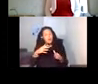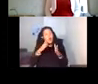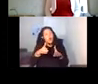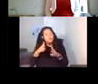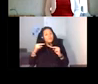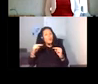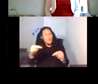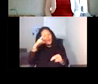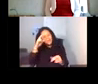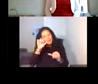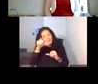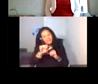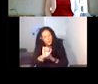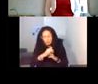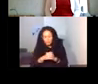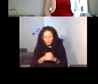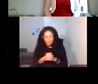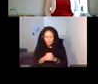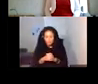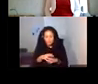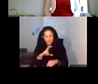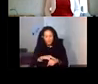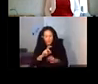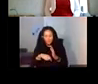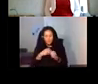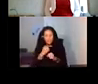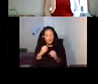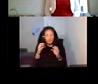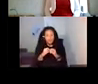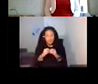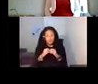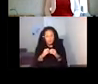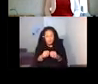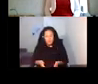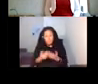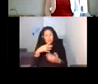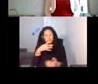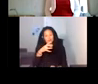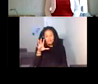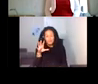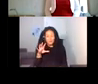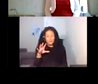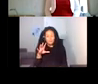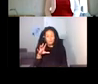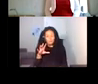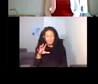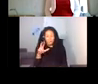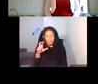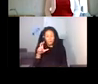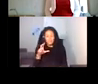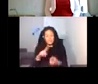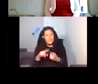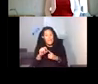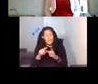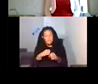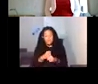her. Dr. Jean Gwyneth Bramner, born 1913, Epping. A